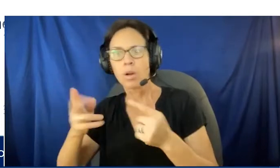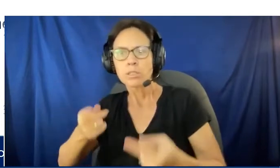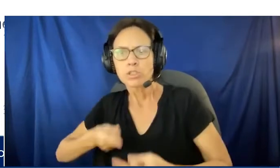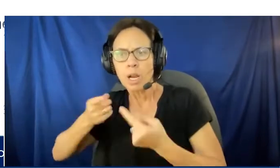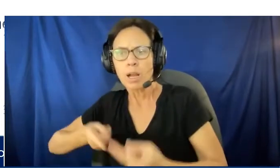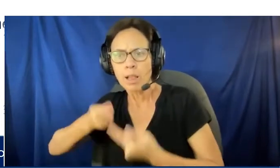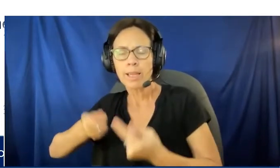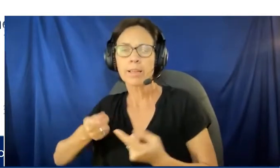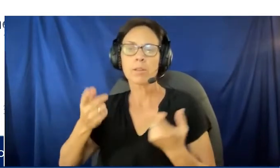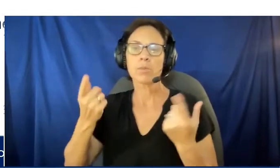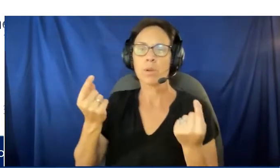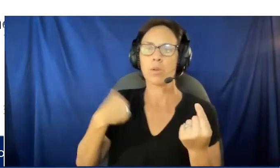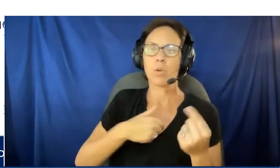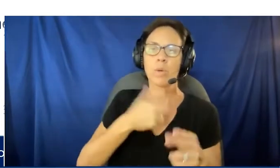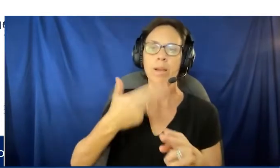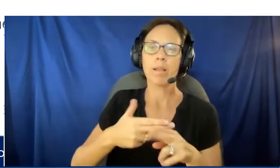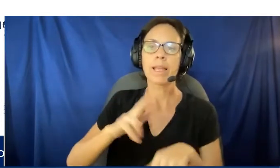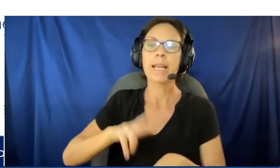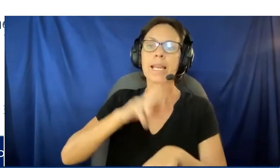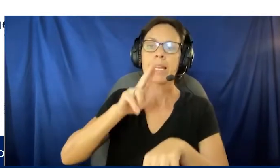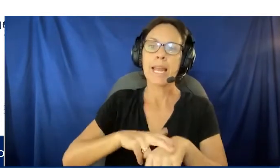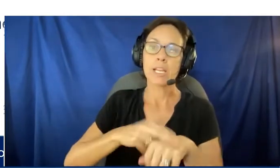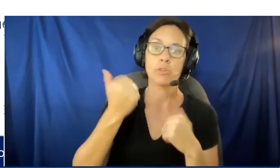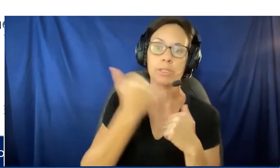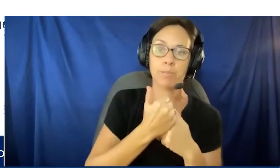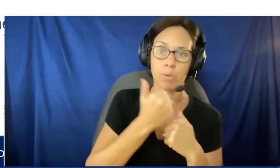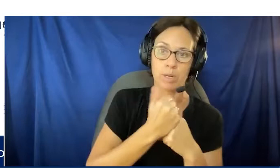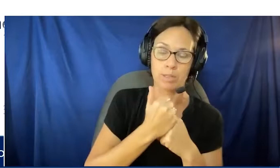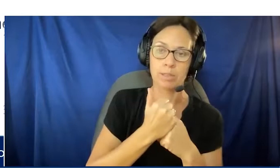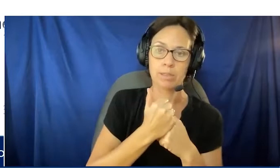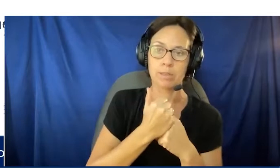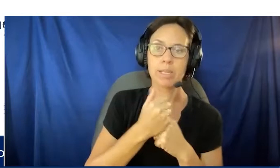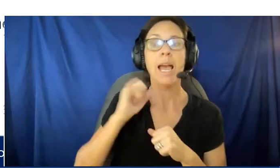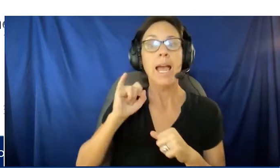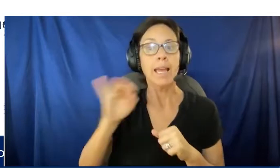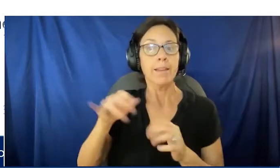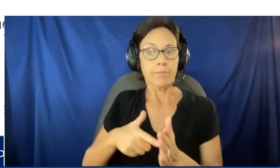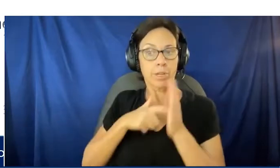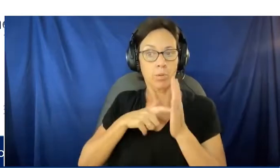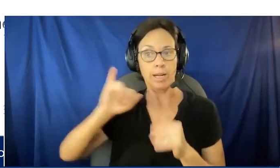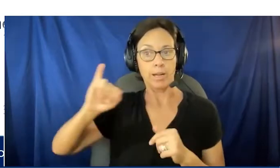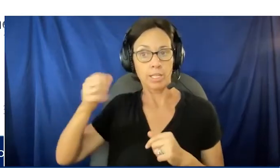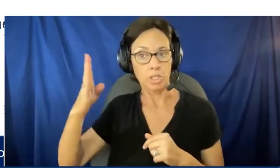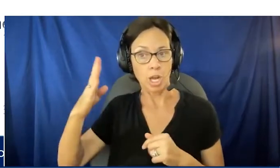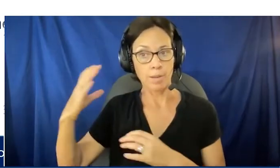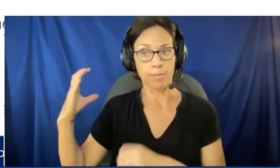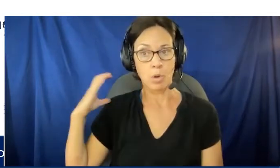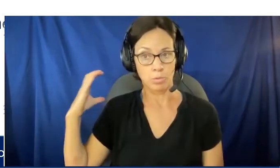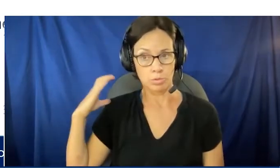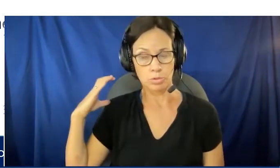to that as a natural support. If you need a job coach for